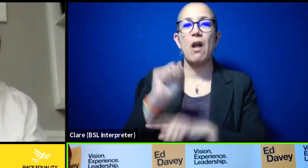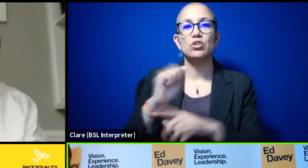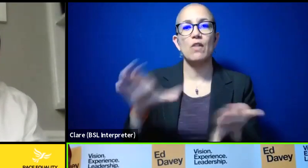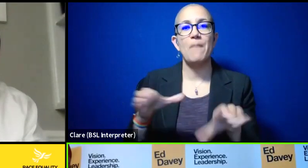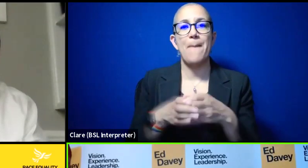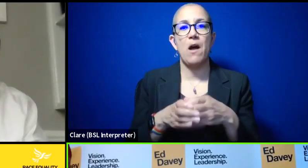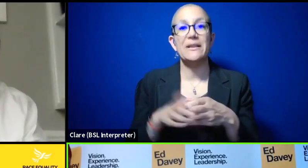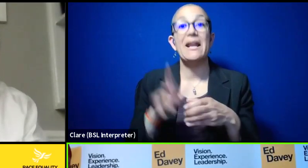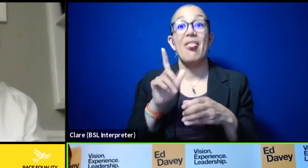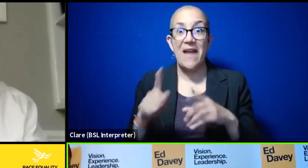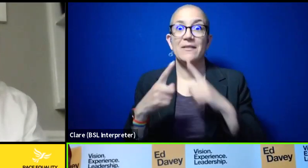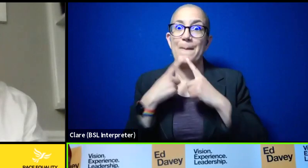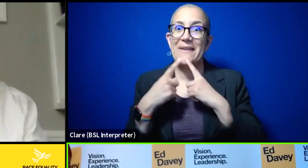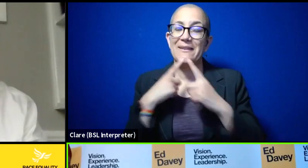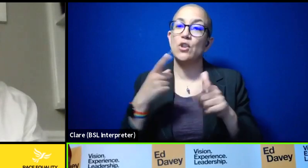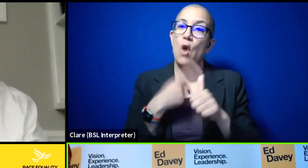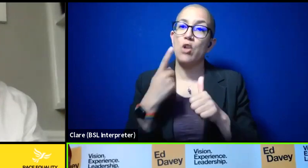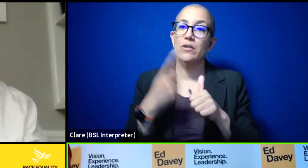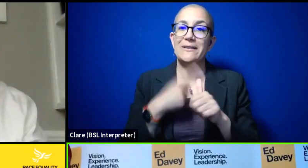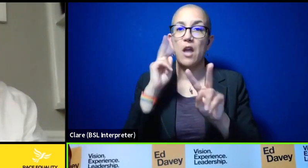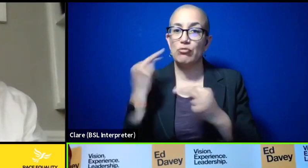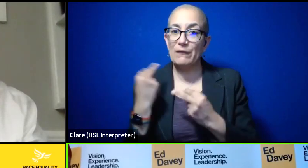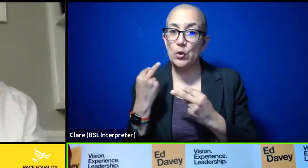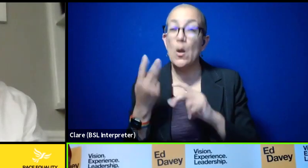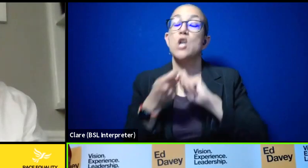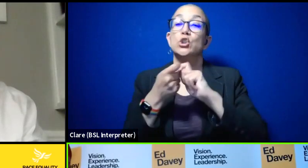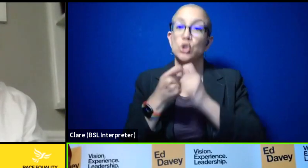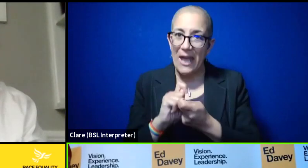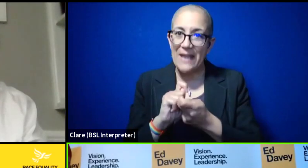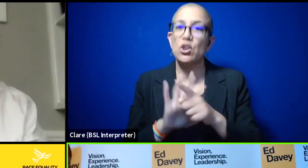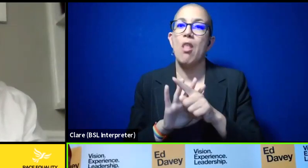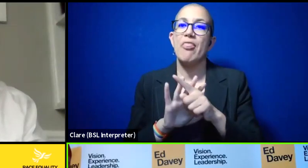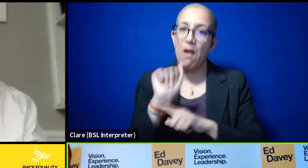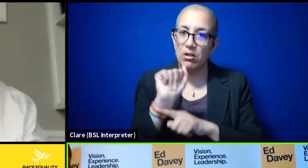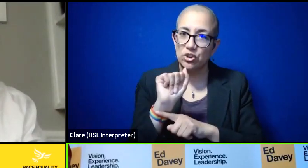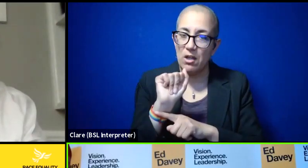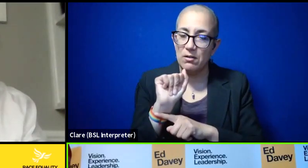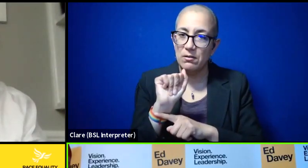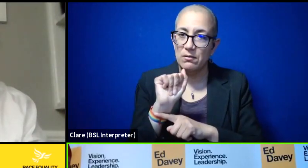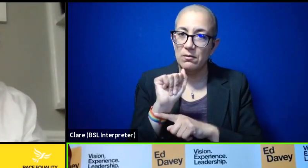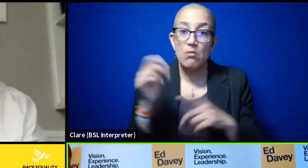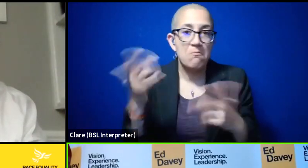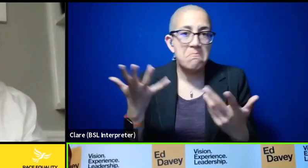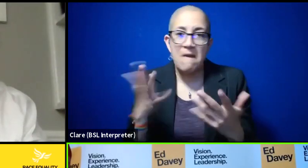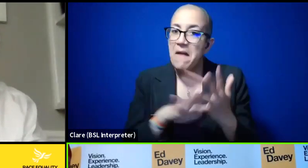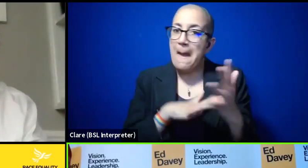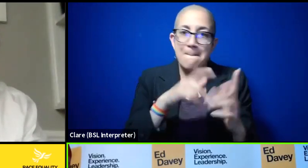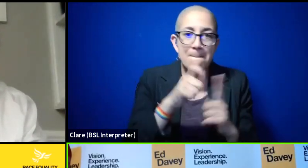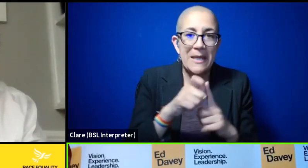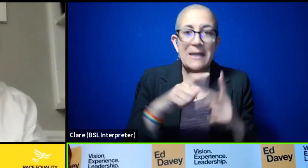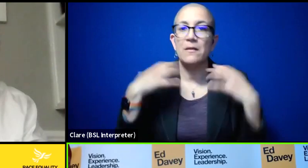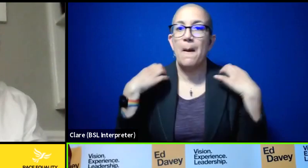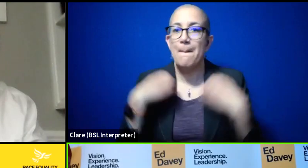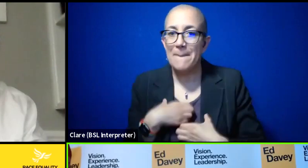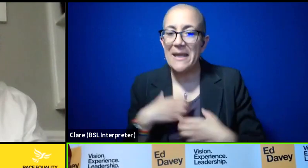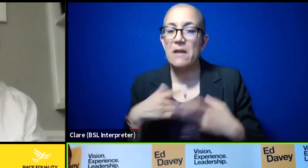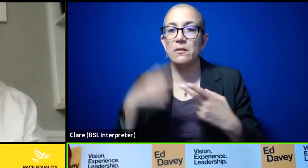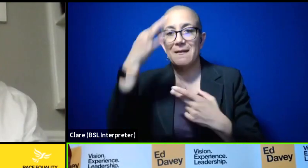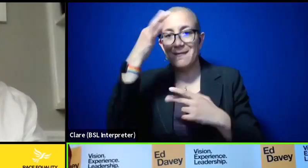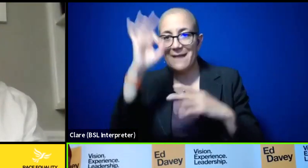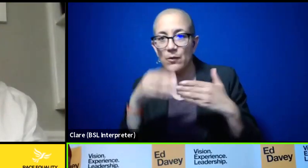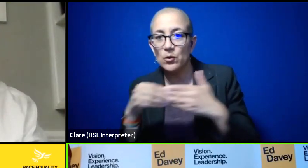the message of the Alderdice review. Change the whole culture. And that means whether it's MPs, peers, council leaders, local